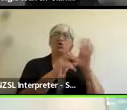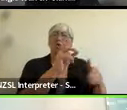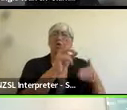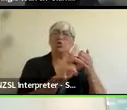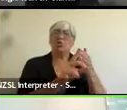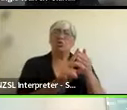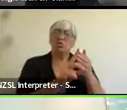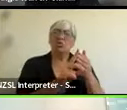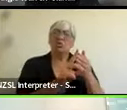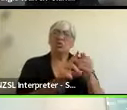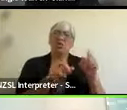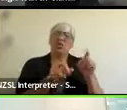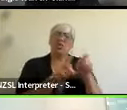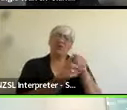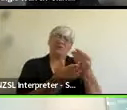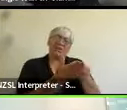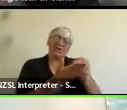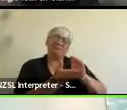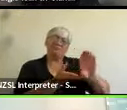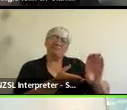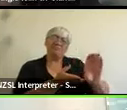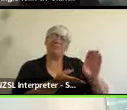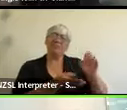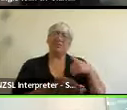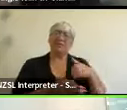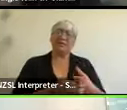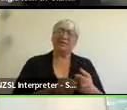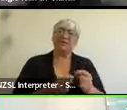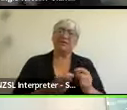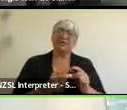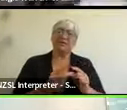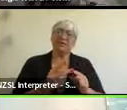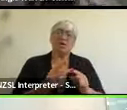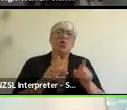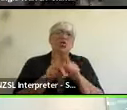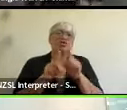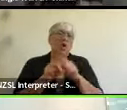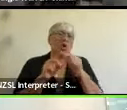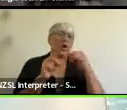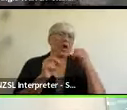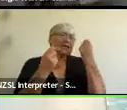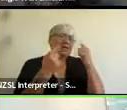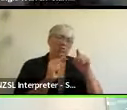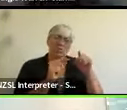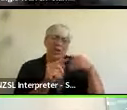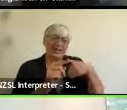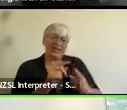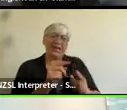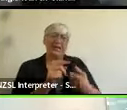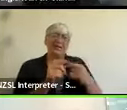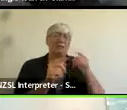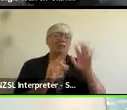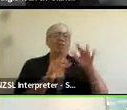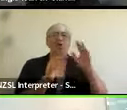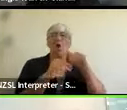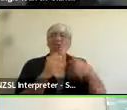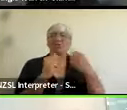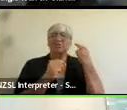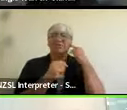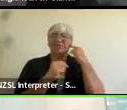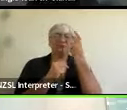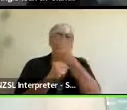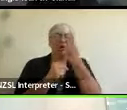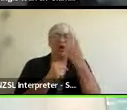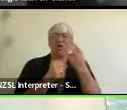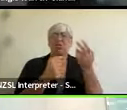more funding for them. And we need more understanding of what their needs are, be it sensory needs or physical needs.